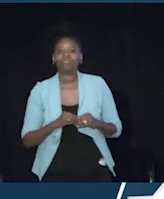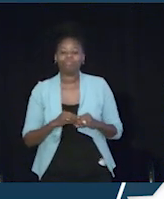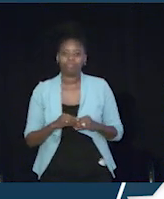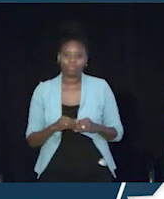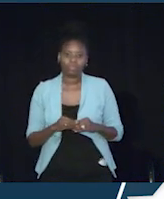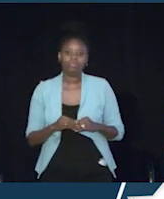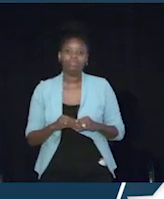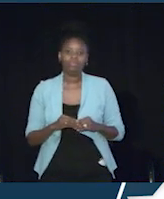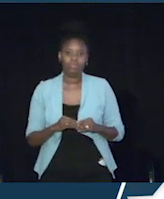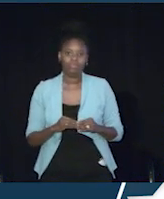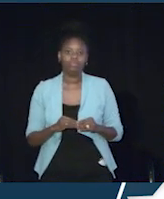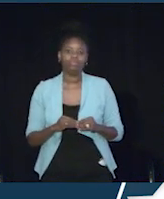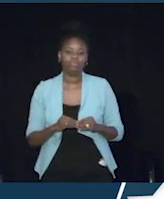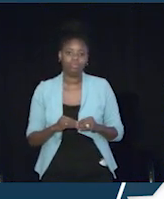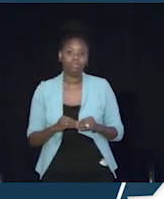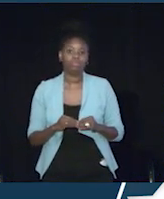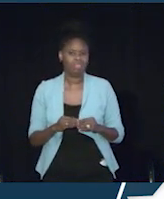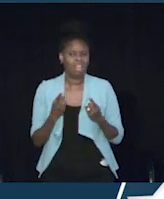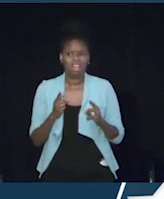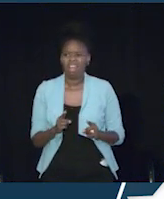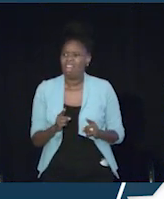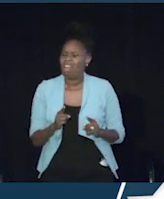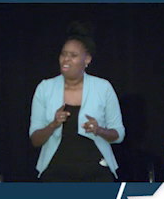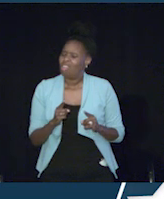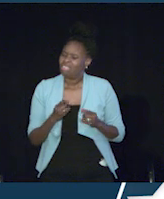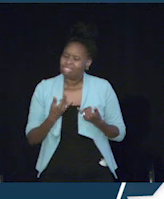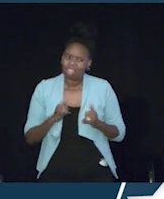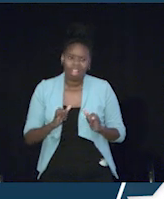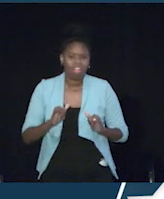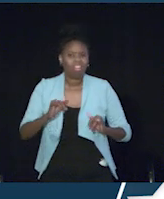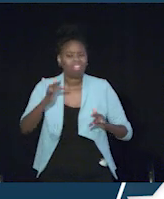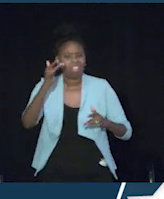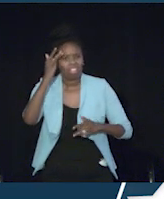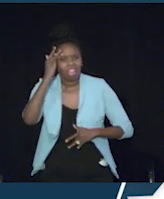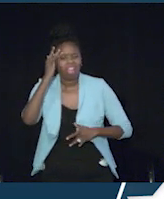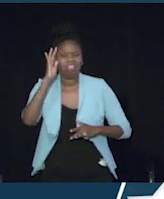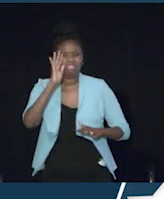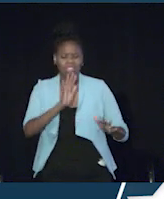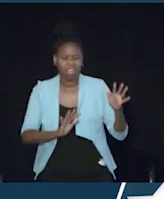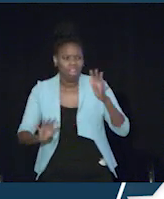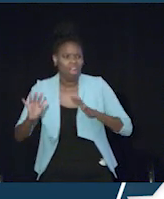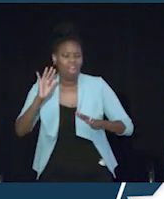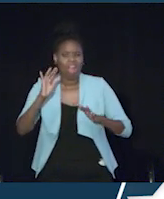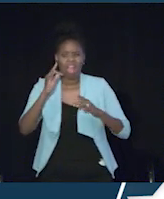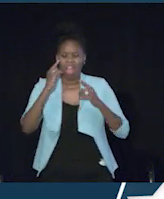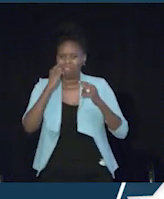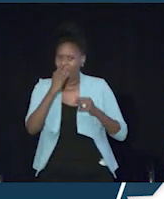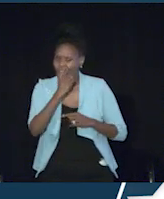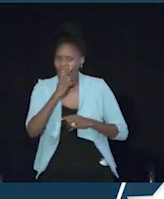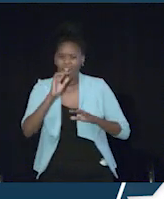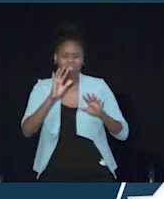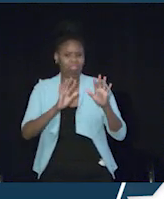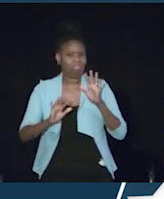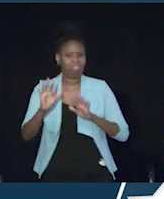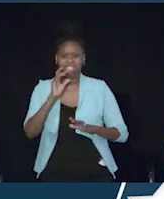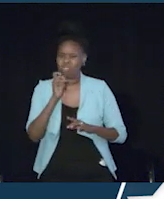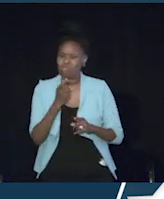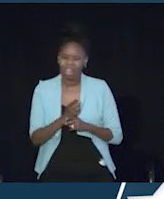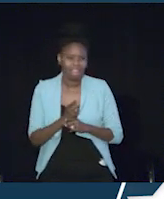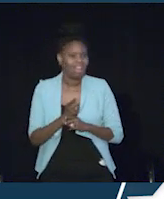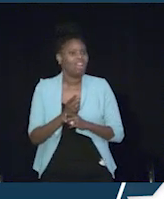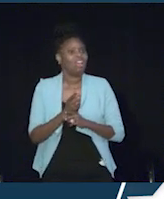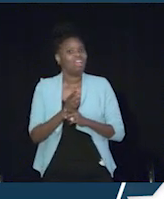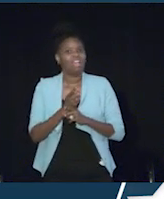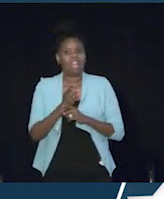I was still feeling ill. I would still get dizzy and blurry. But then my arm started